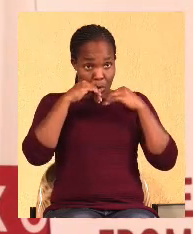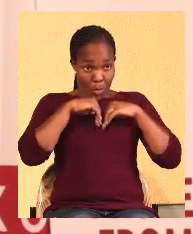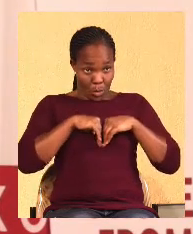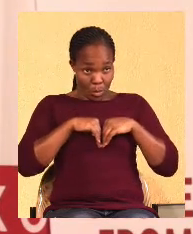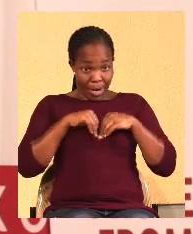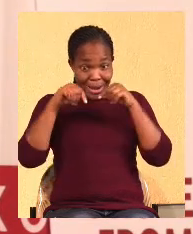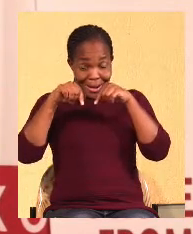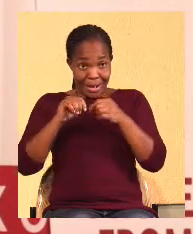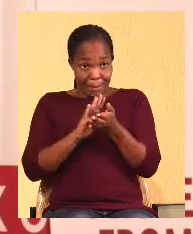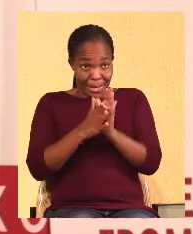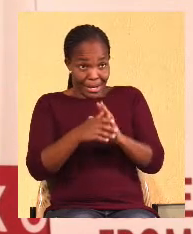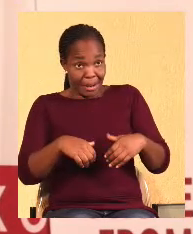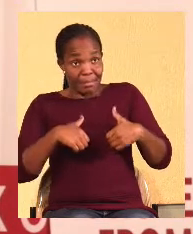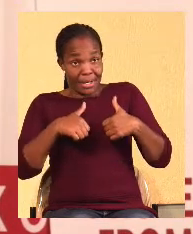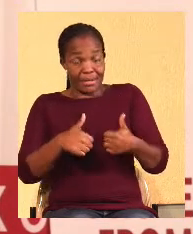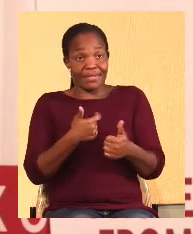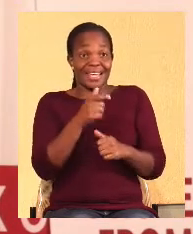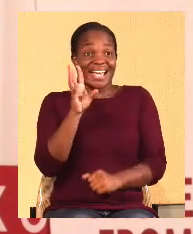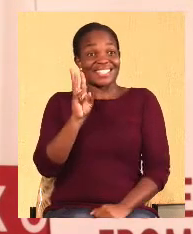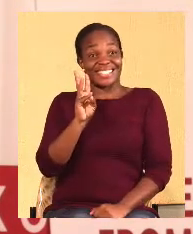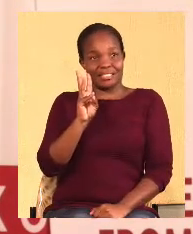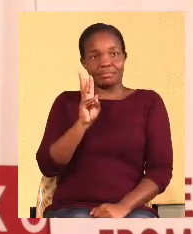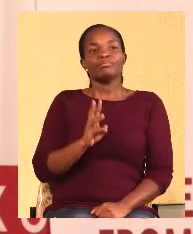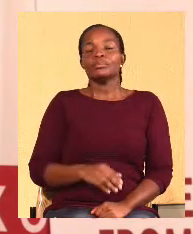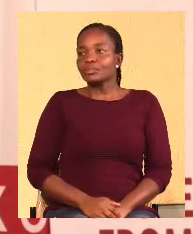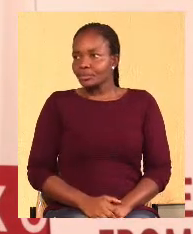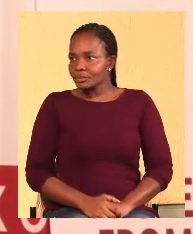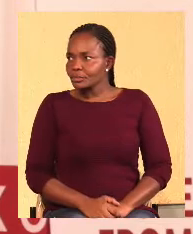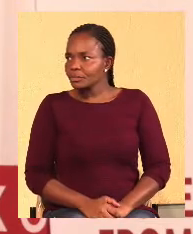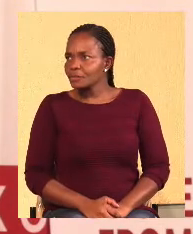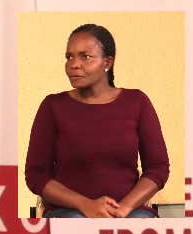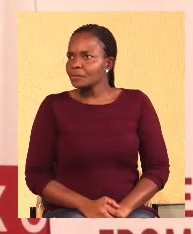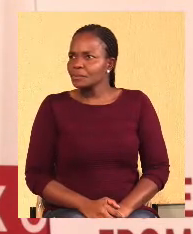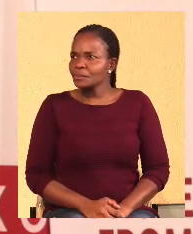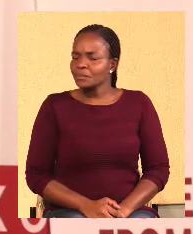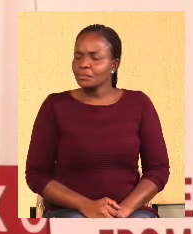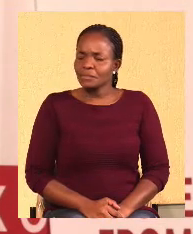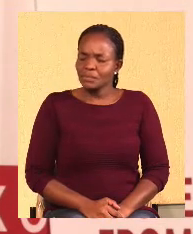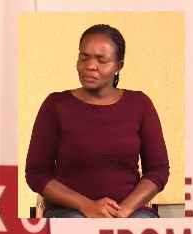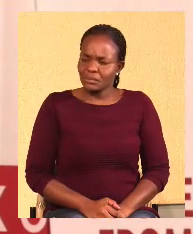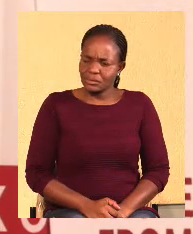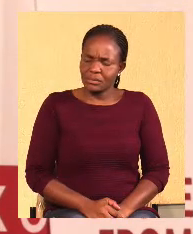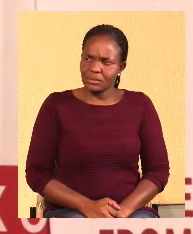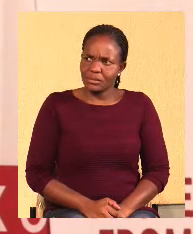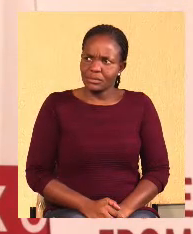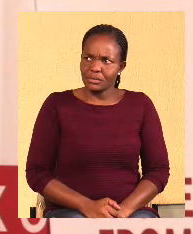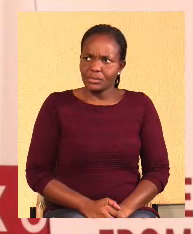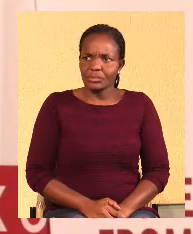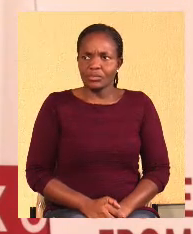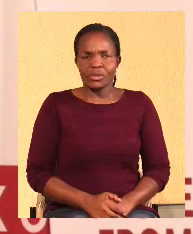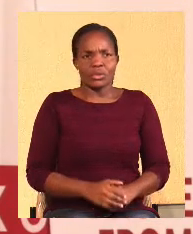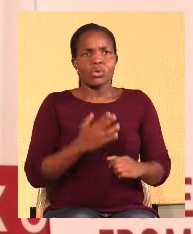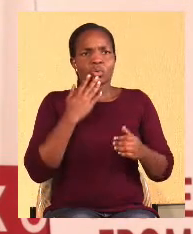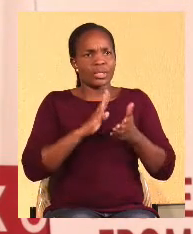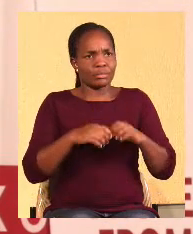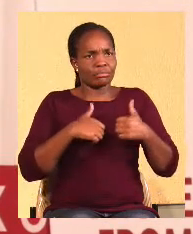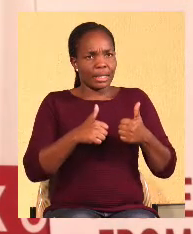COVID-19. In our language, what we always speak here, that will be case number